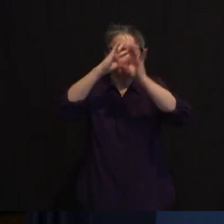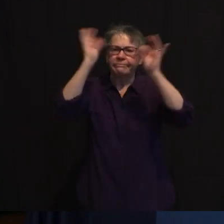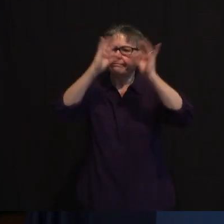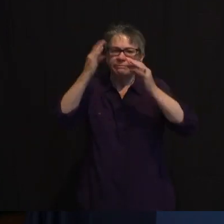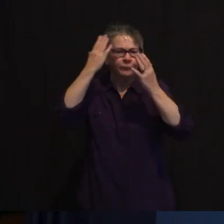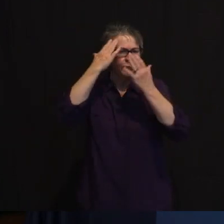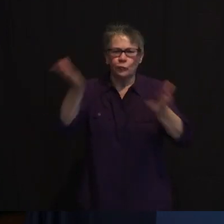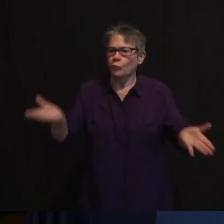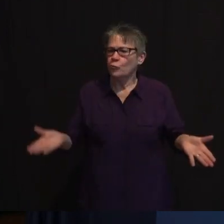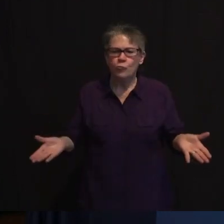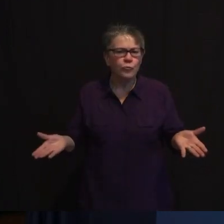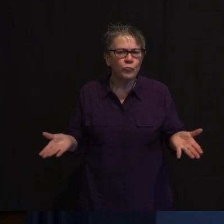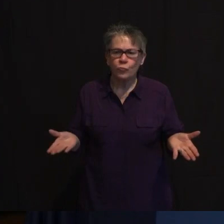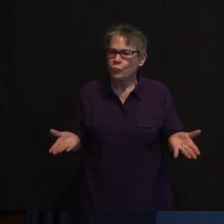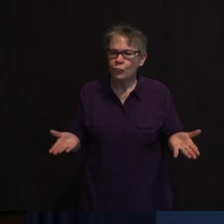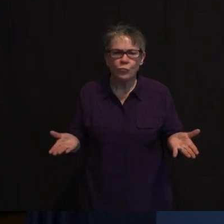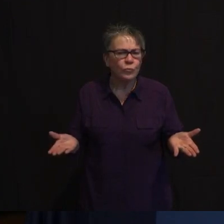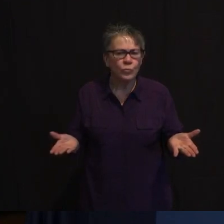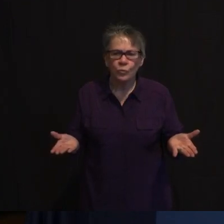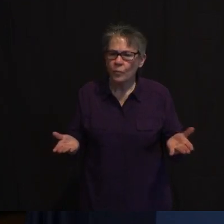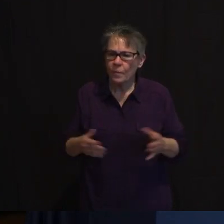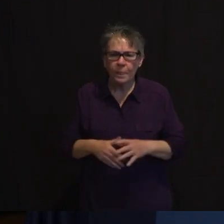that we would see a wave again at some point in the future.